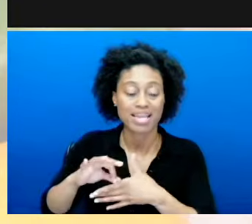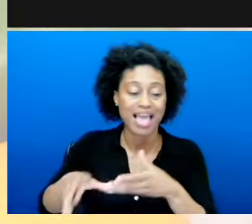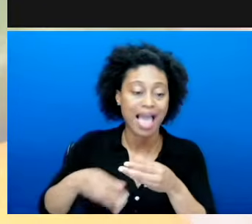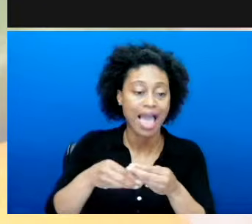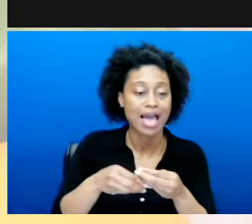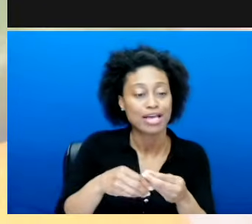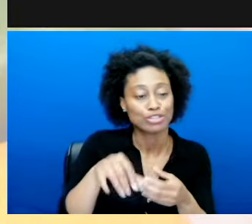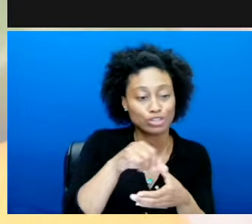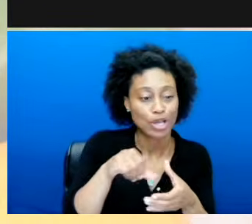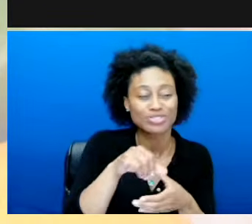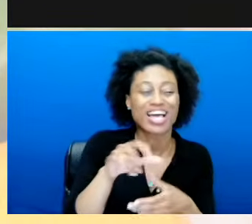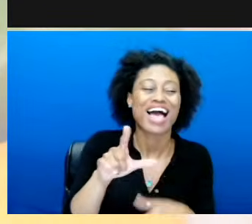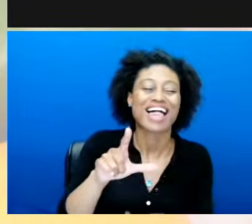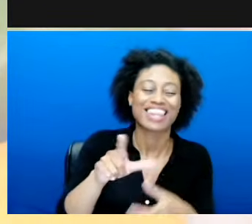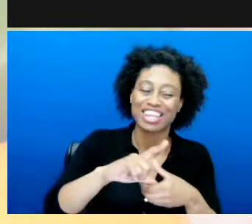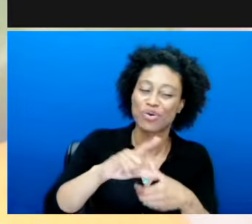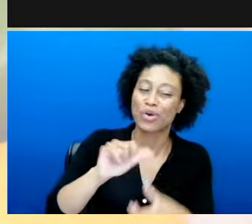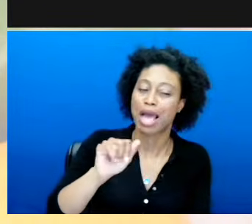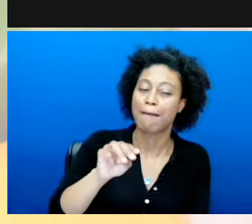It's the liquid aminos, I'm assuming.